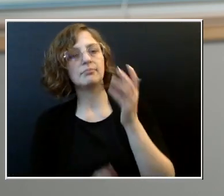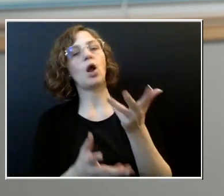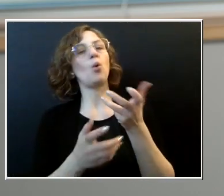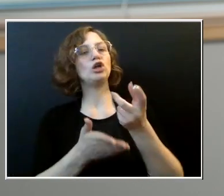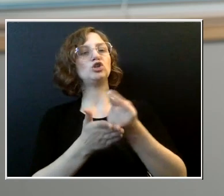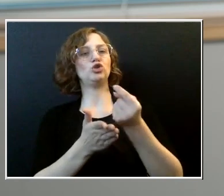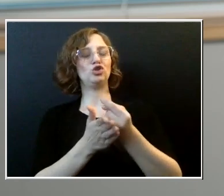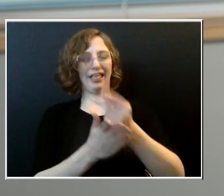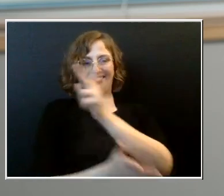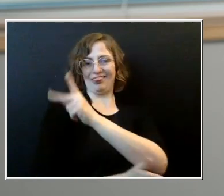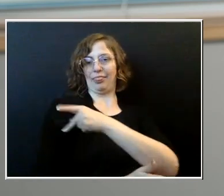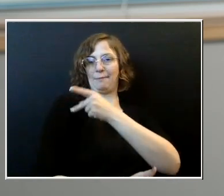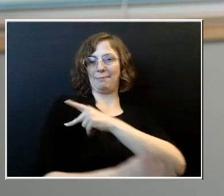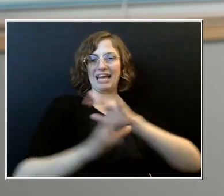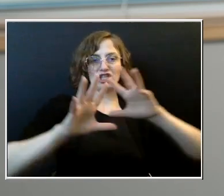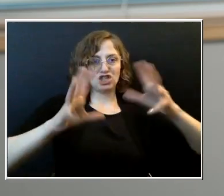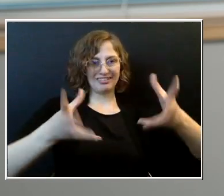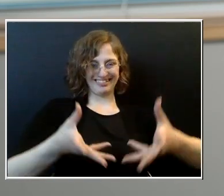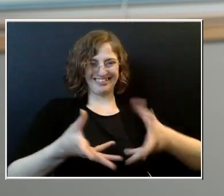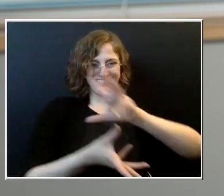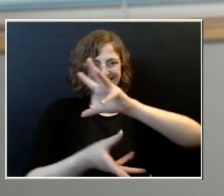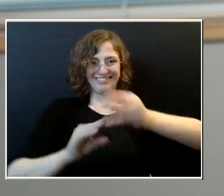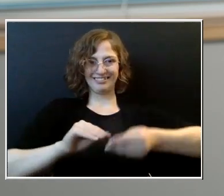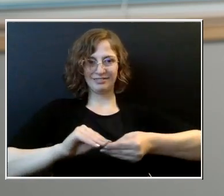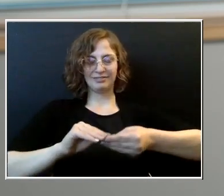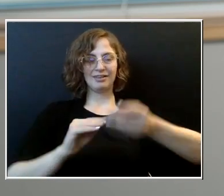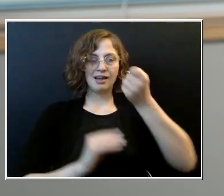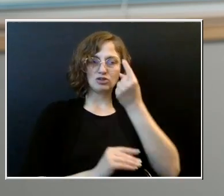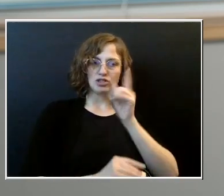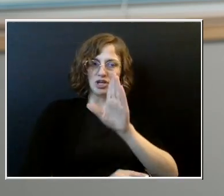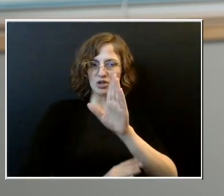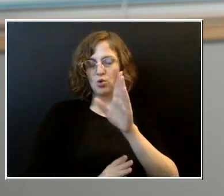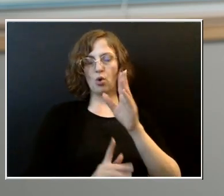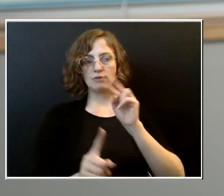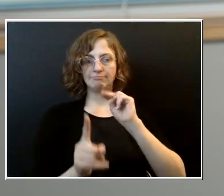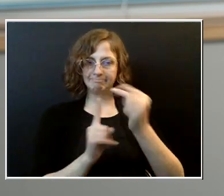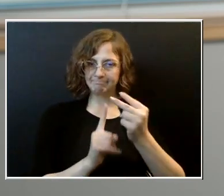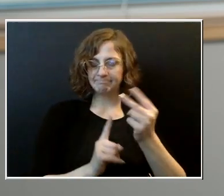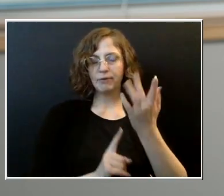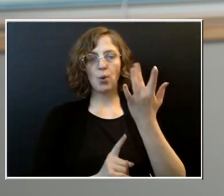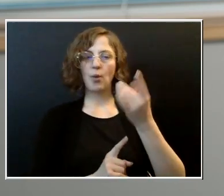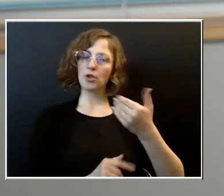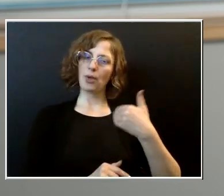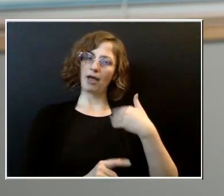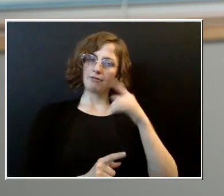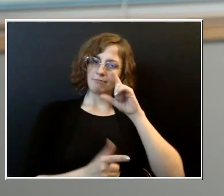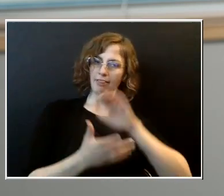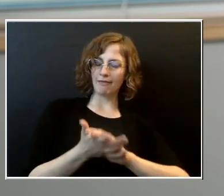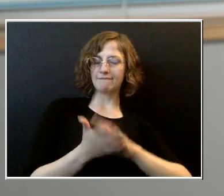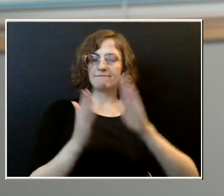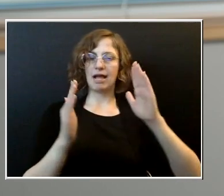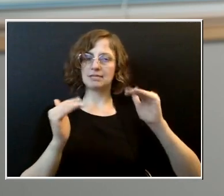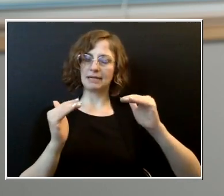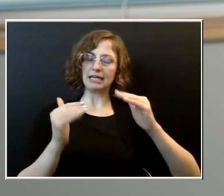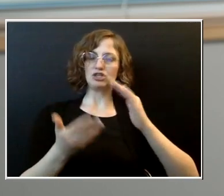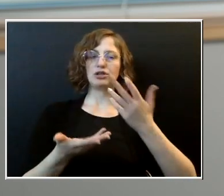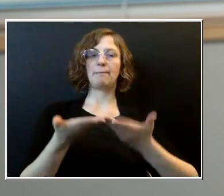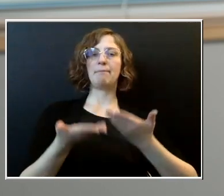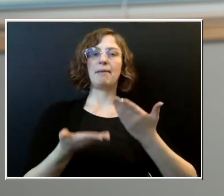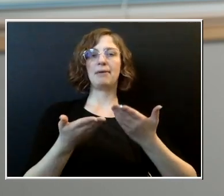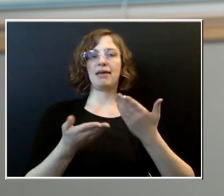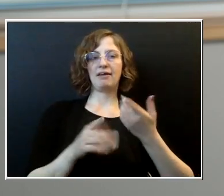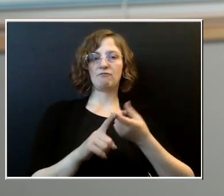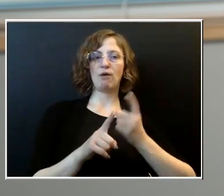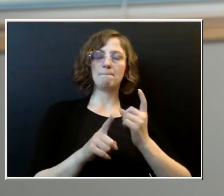understand where they're coming from, why they have certain beliefs or expectations that may have been shaped by